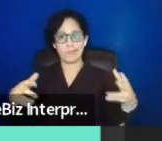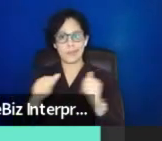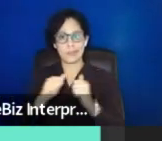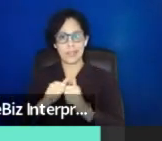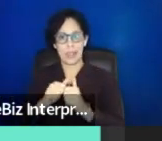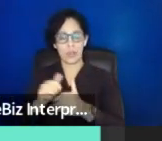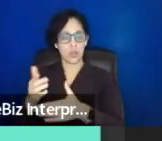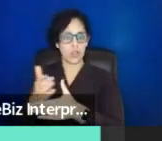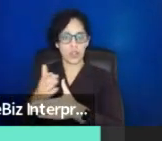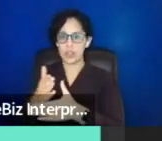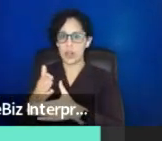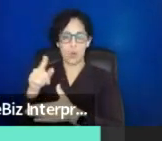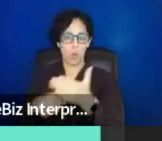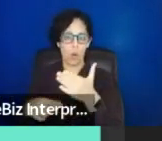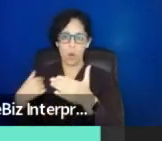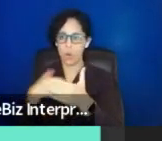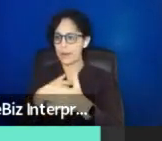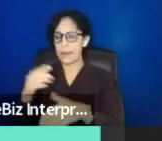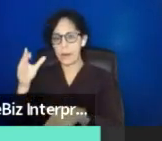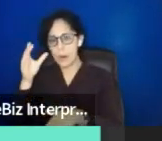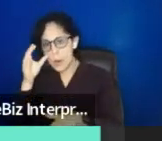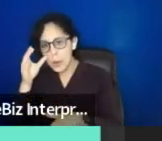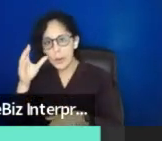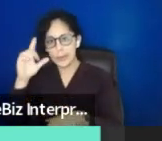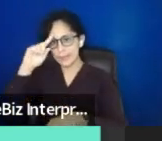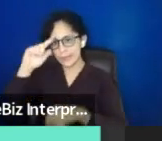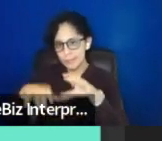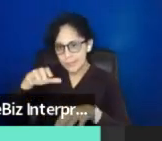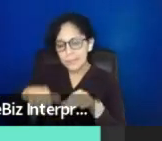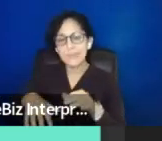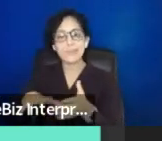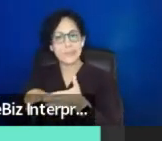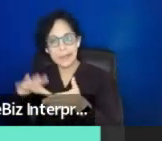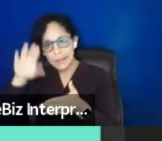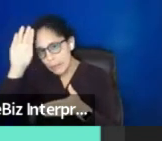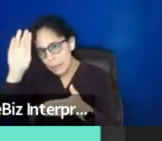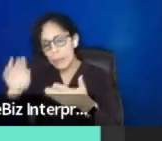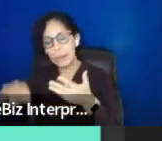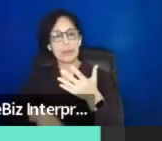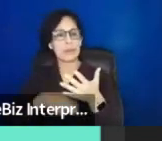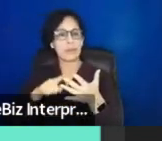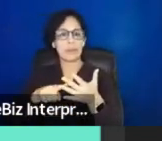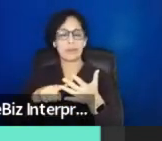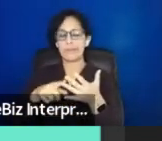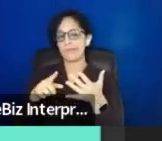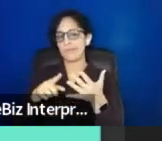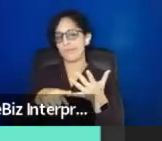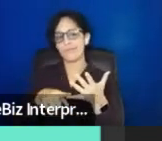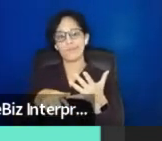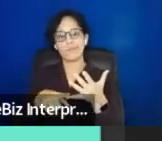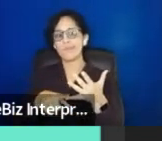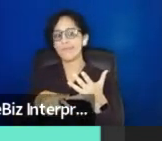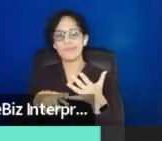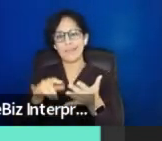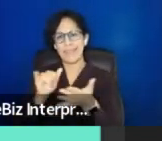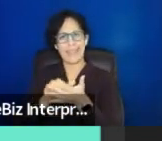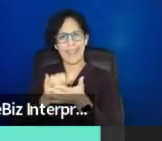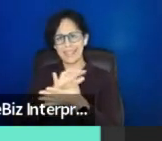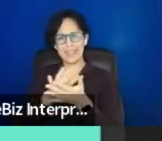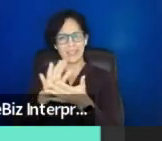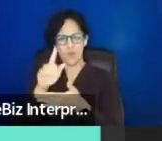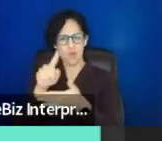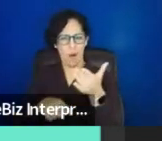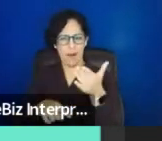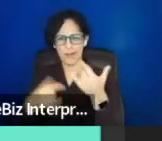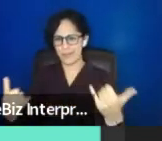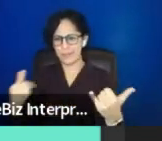share out some things that we've heard, some things that we've learned, what we might be taking away. And so that is just a little bit of